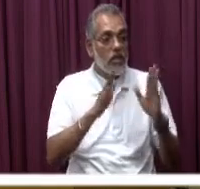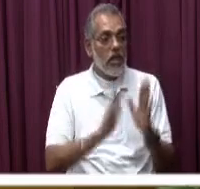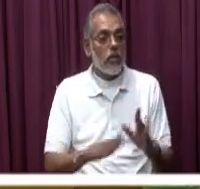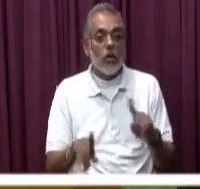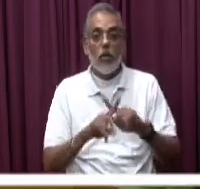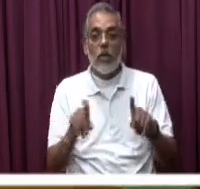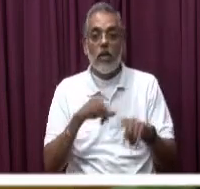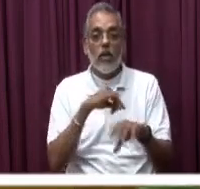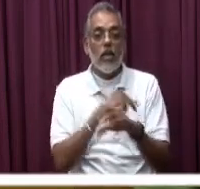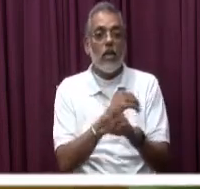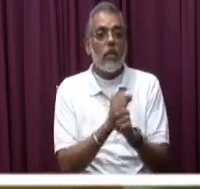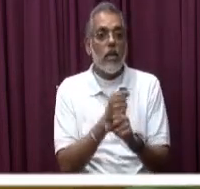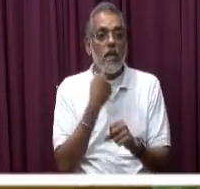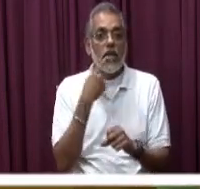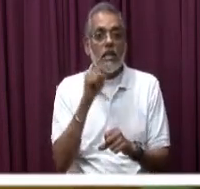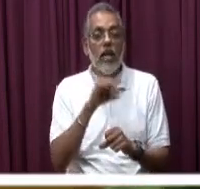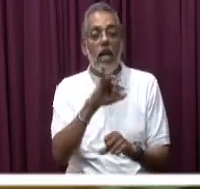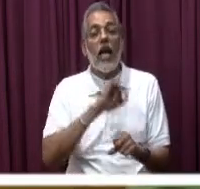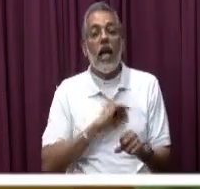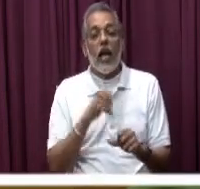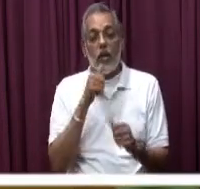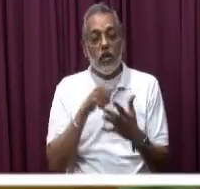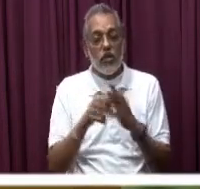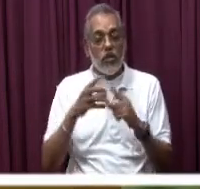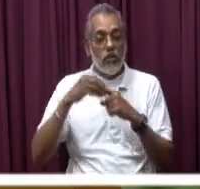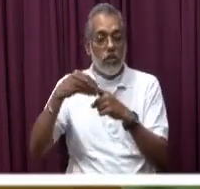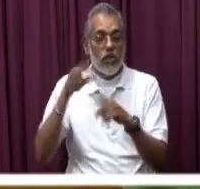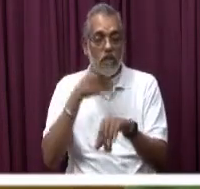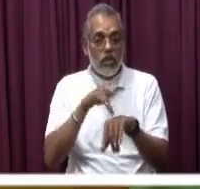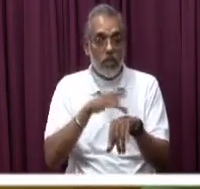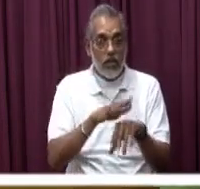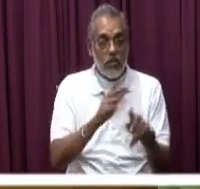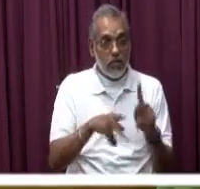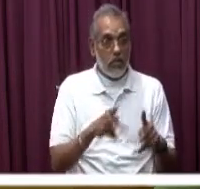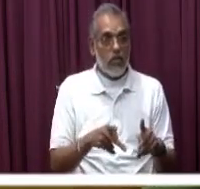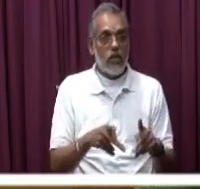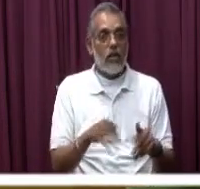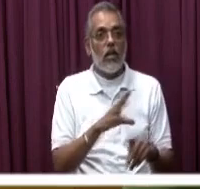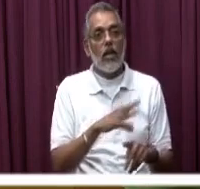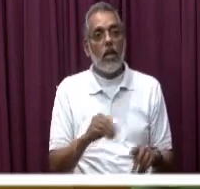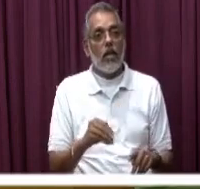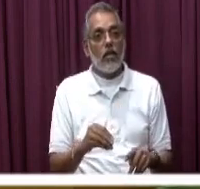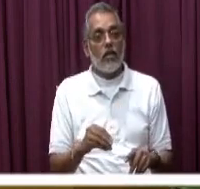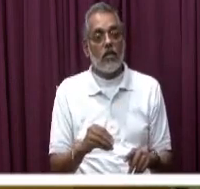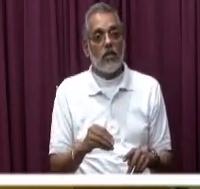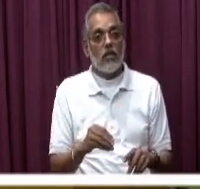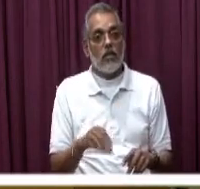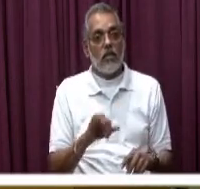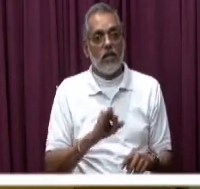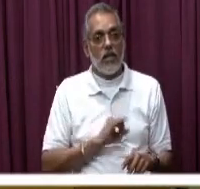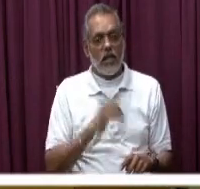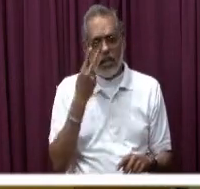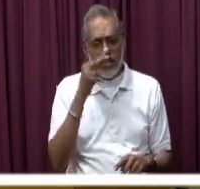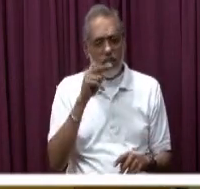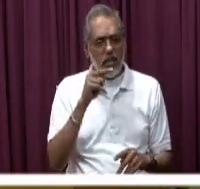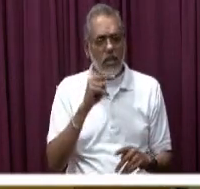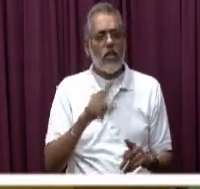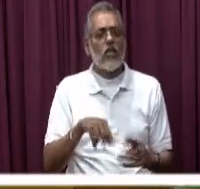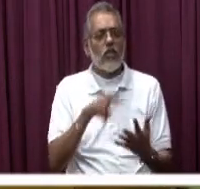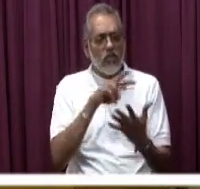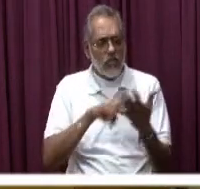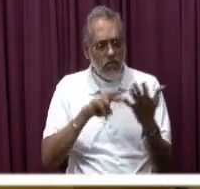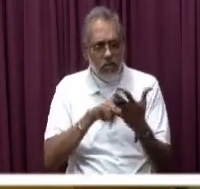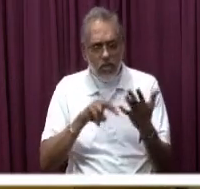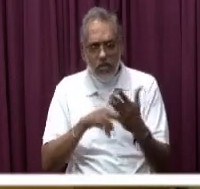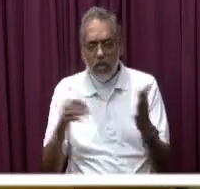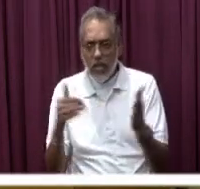is making them intermissionaries at the same time. And the text, and I would invite you to go back when you